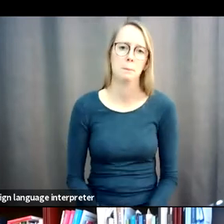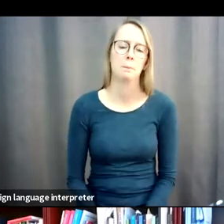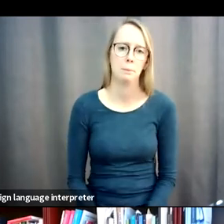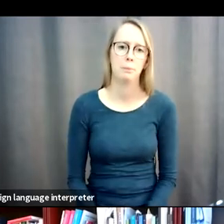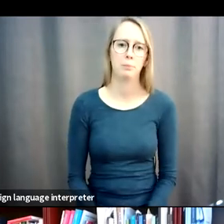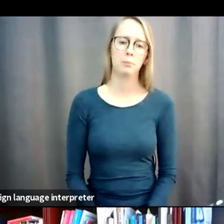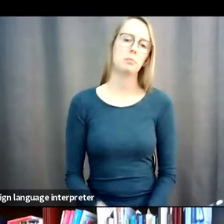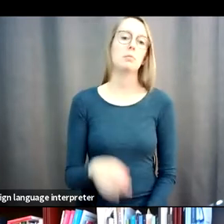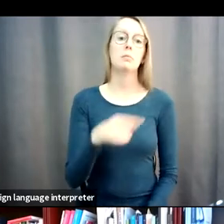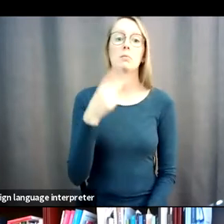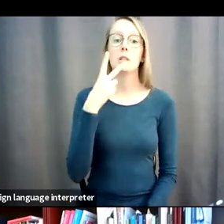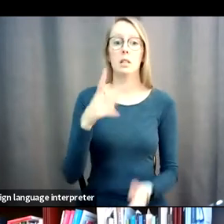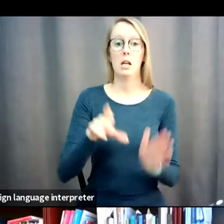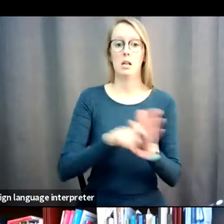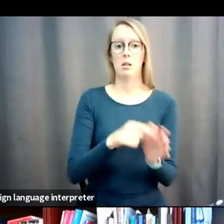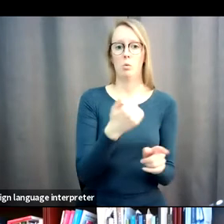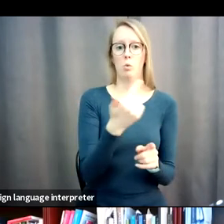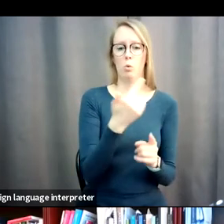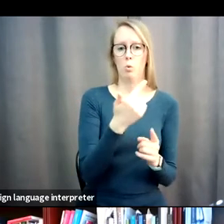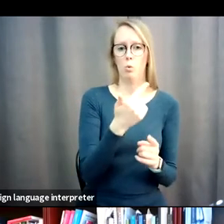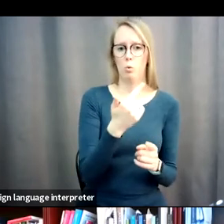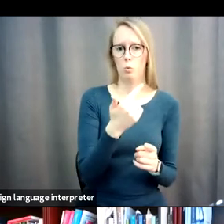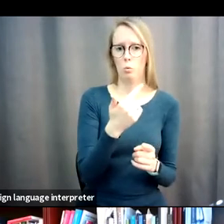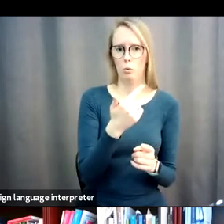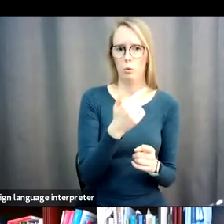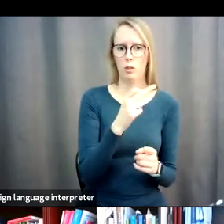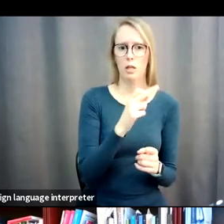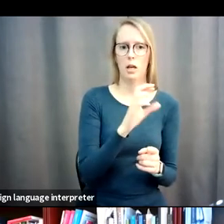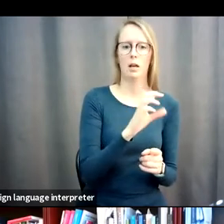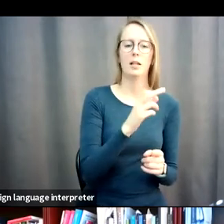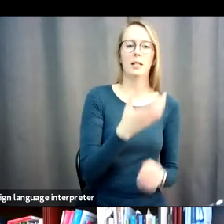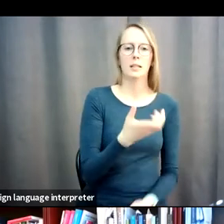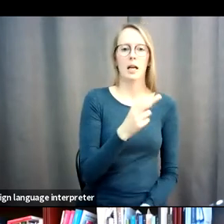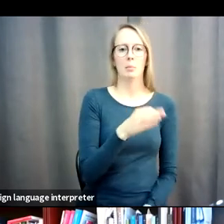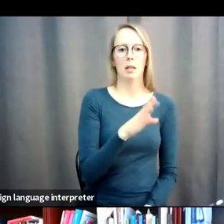So we can see that Article 7 of the CRPD and Article